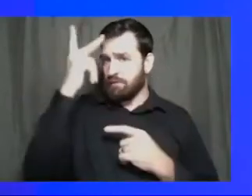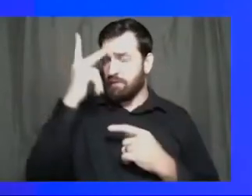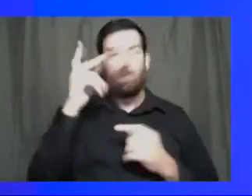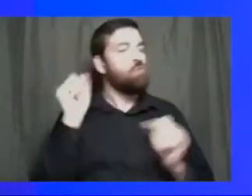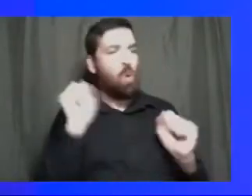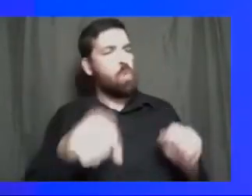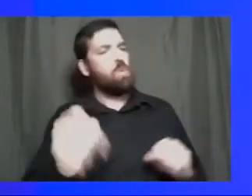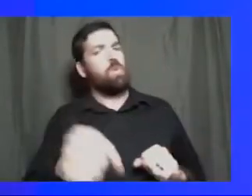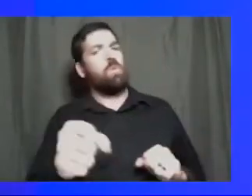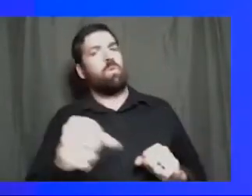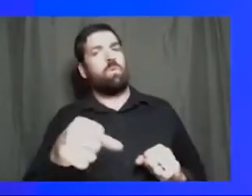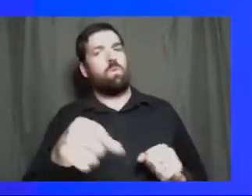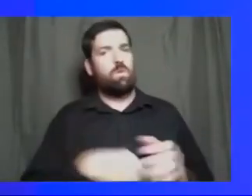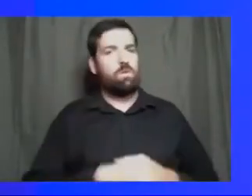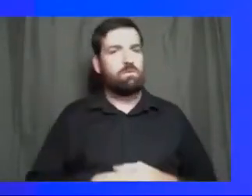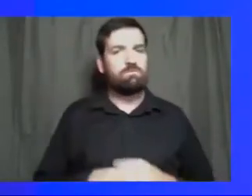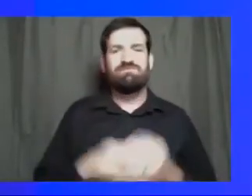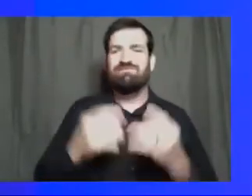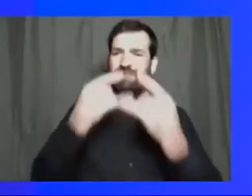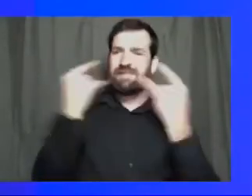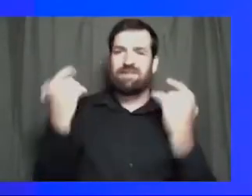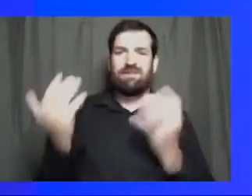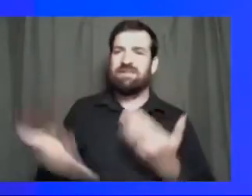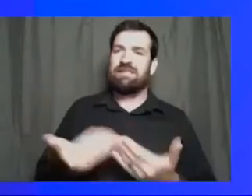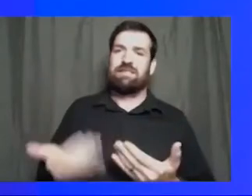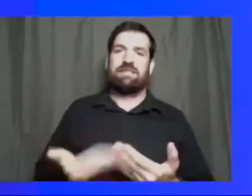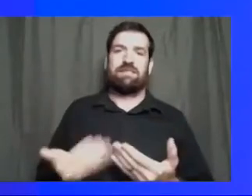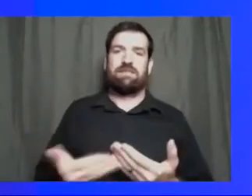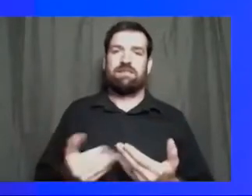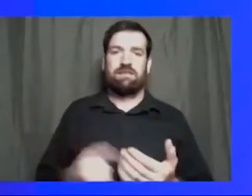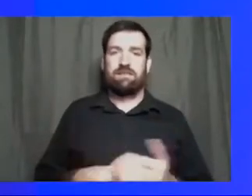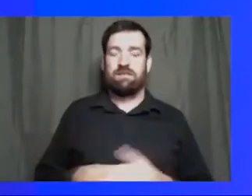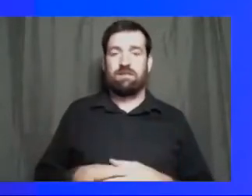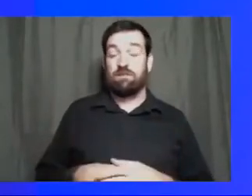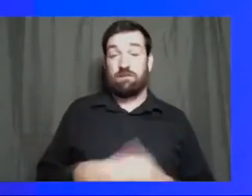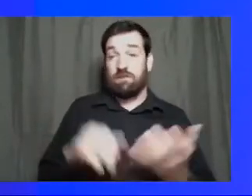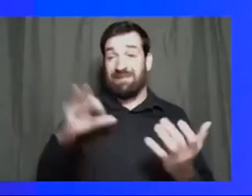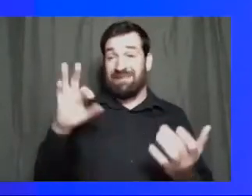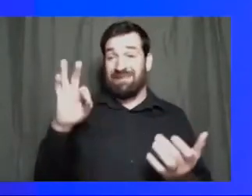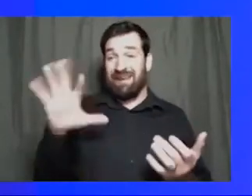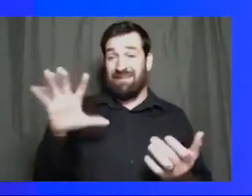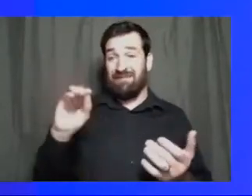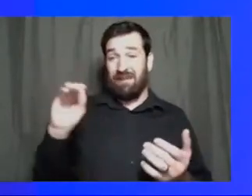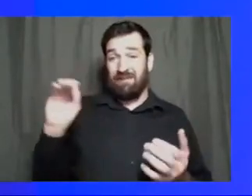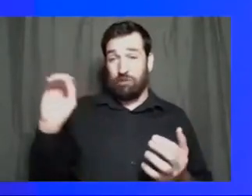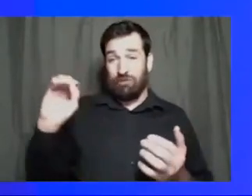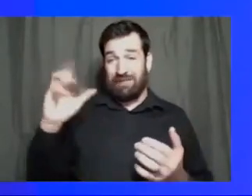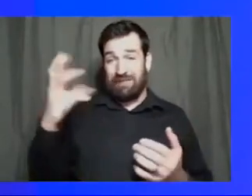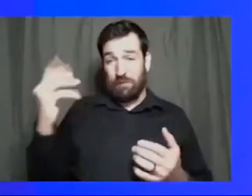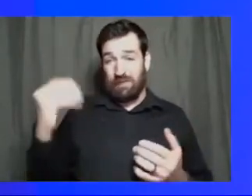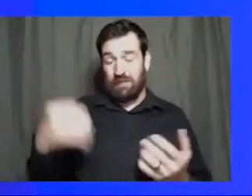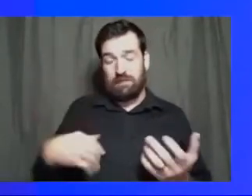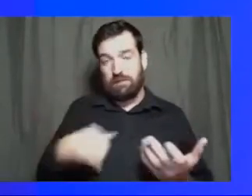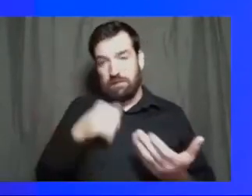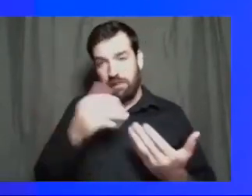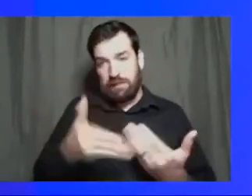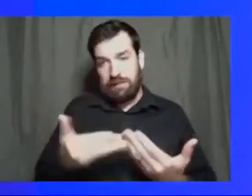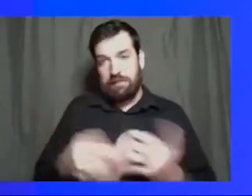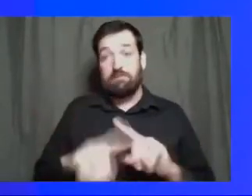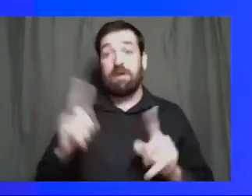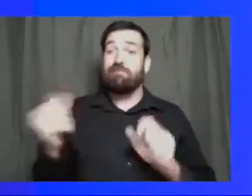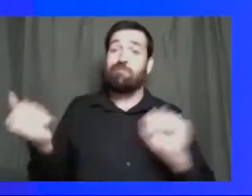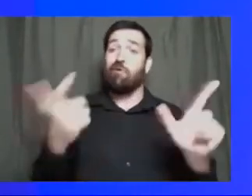it's easy. It's not, on a 95 degree day, it's not the most pleasant thing to do, but it's something that everybody can do. You know,